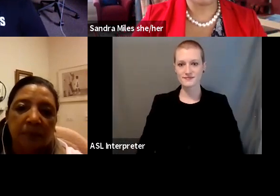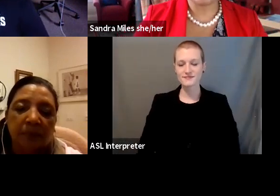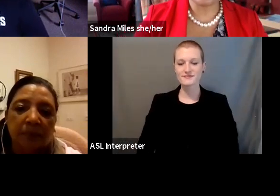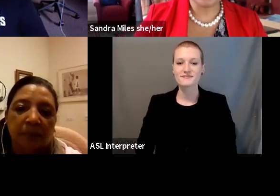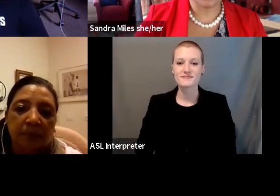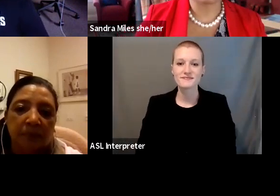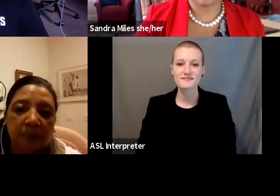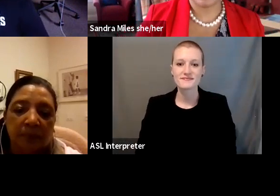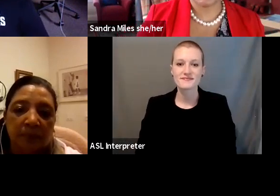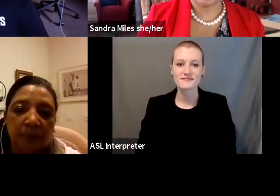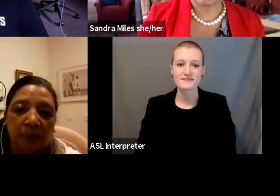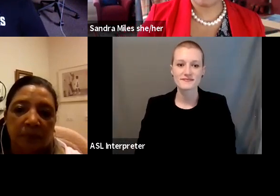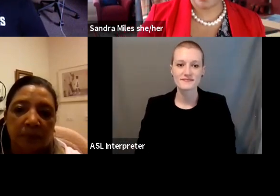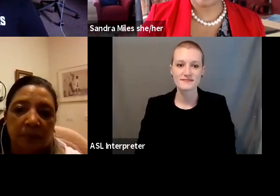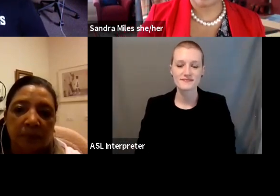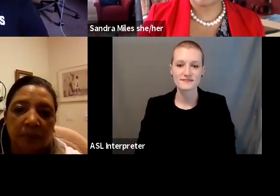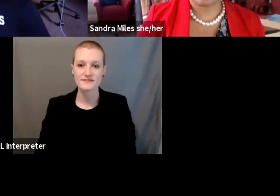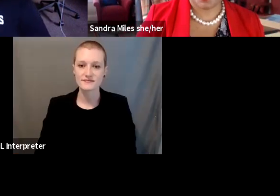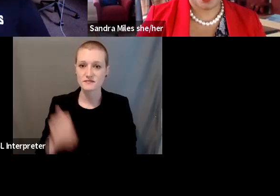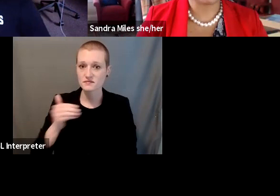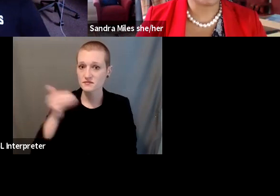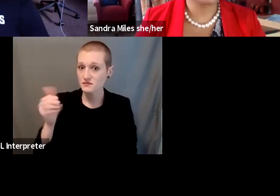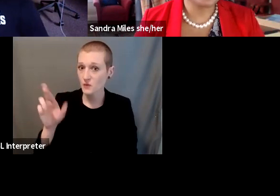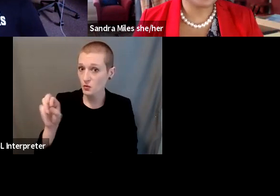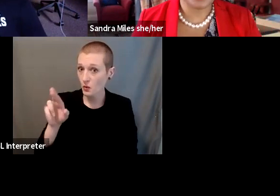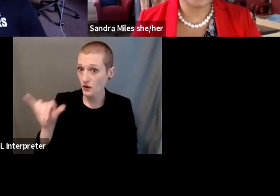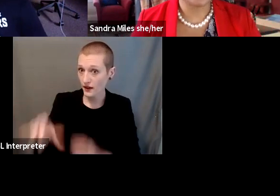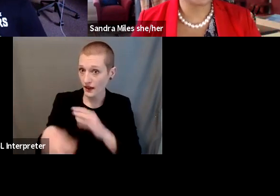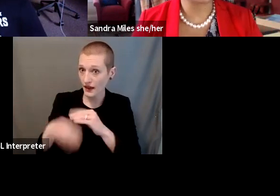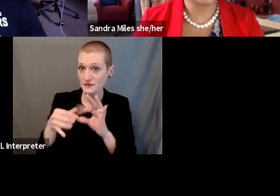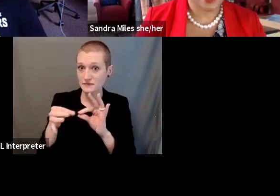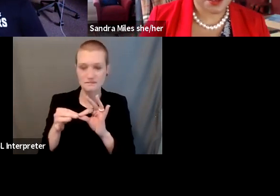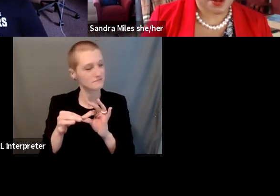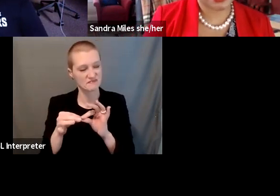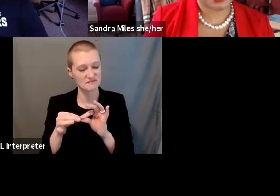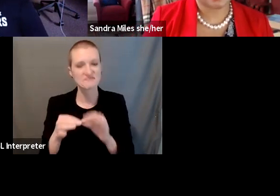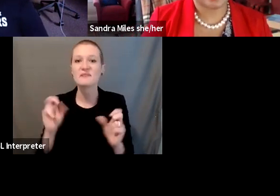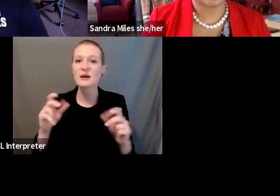So I will move on. Oh, Rory, did you want to add anything? Okay, so I will move on to the